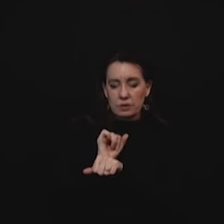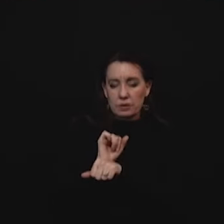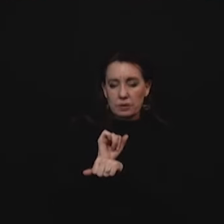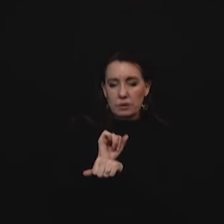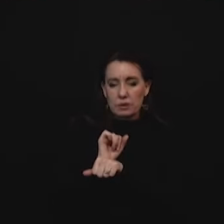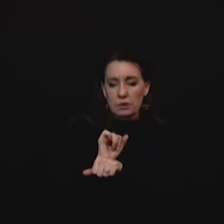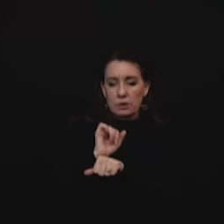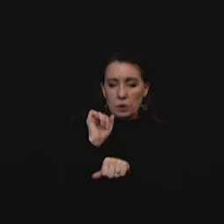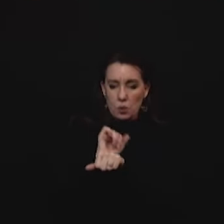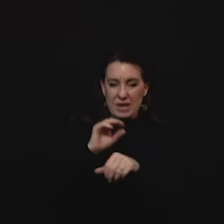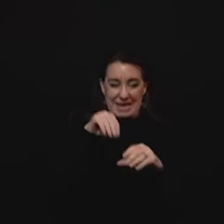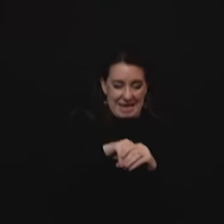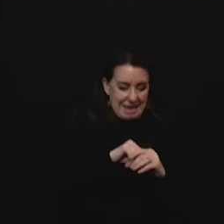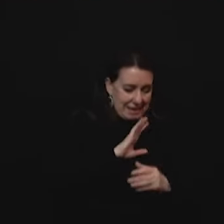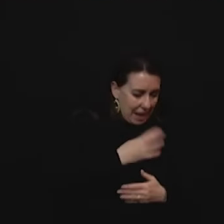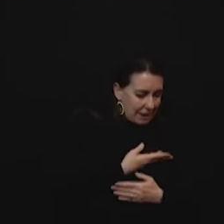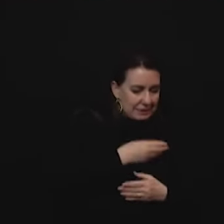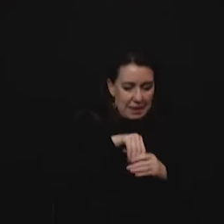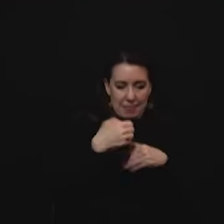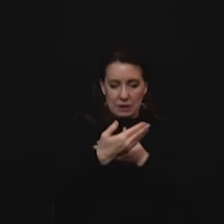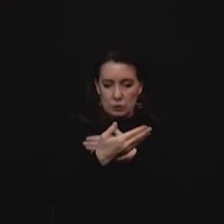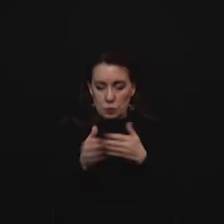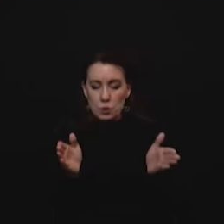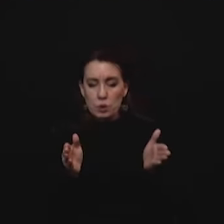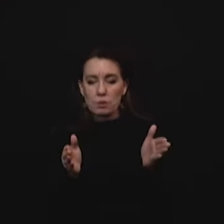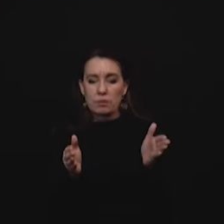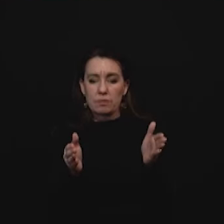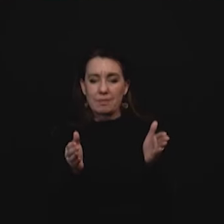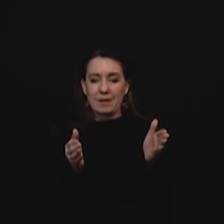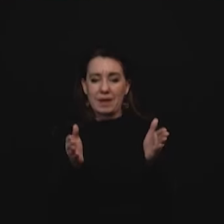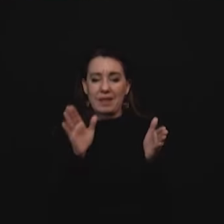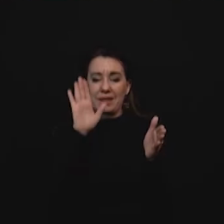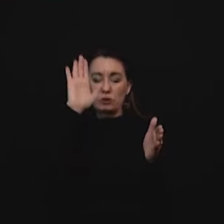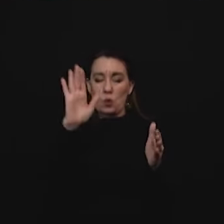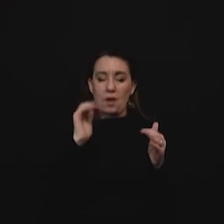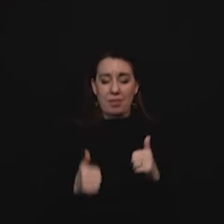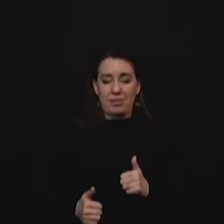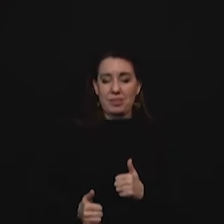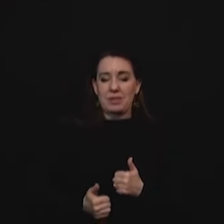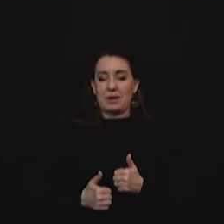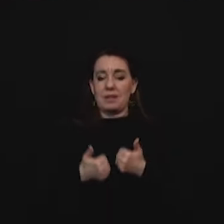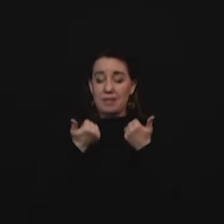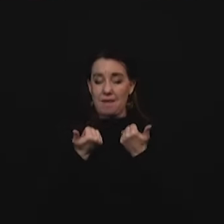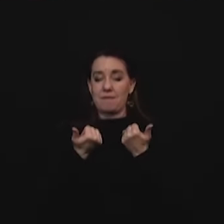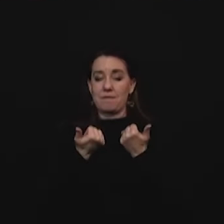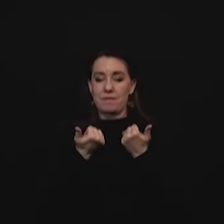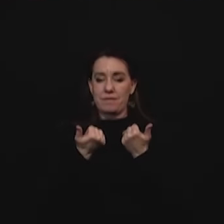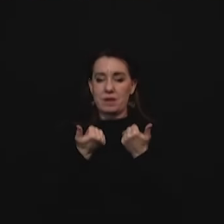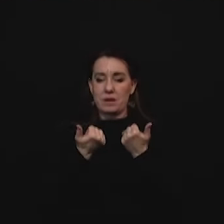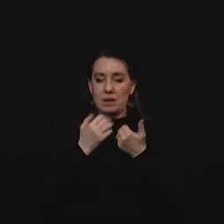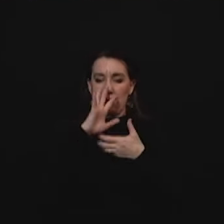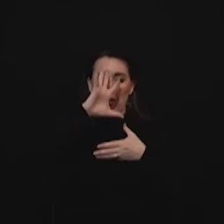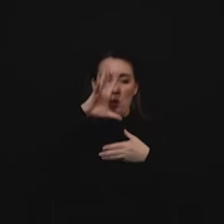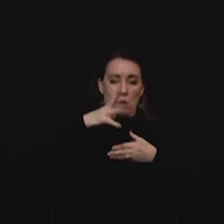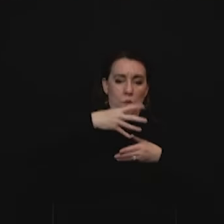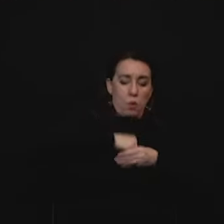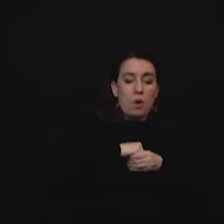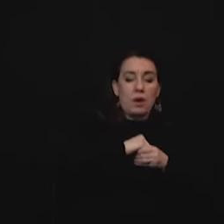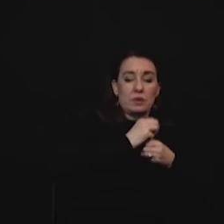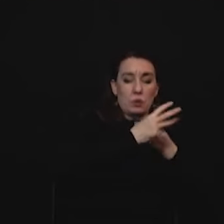your work in us, your work in this world, Lord God, and where your life has broken into a world that